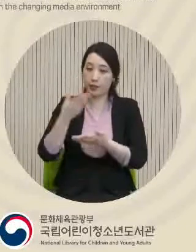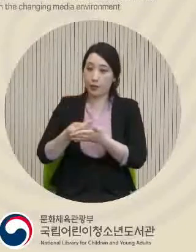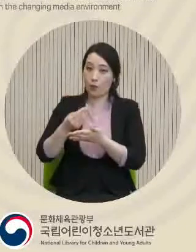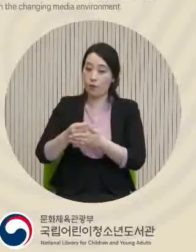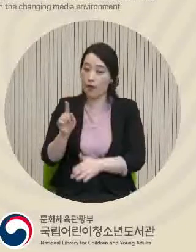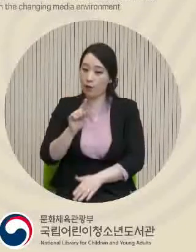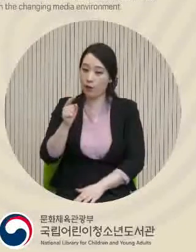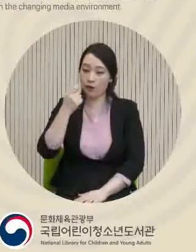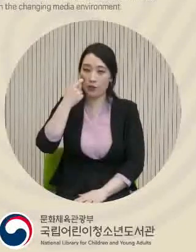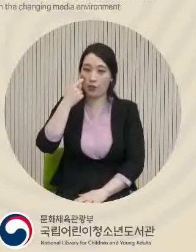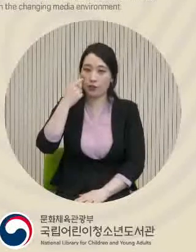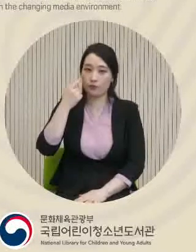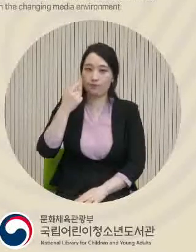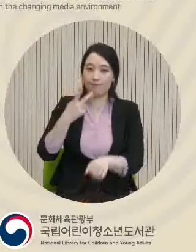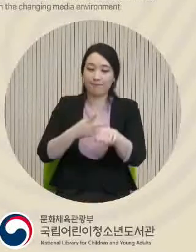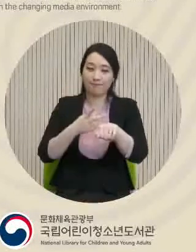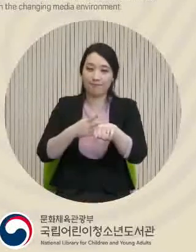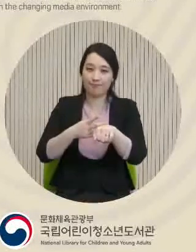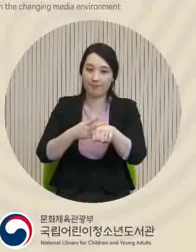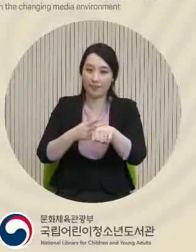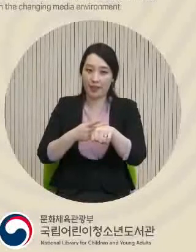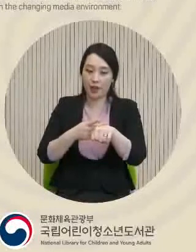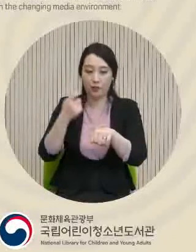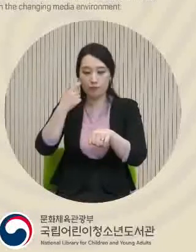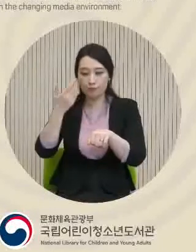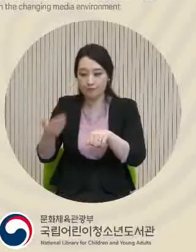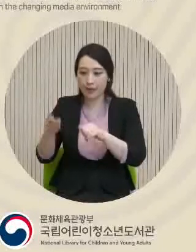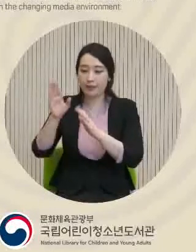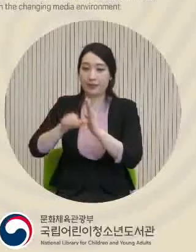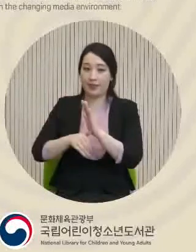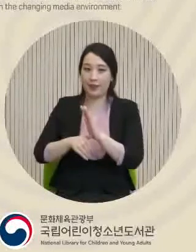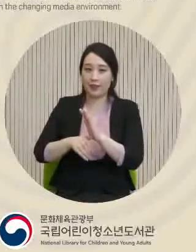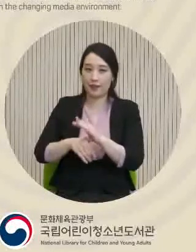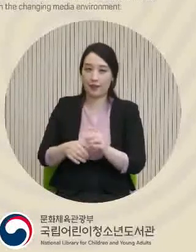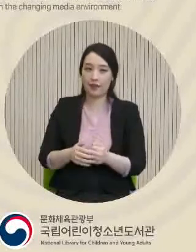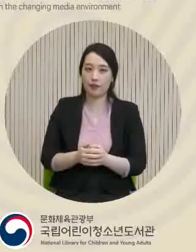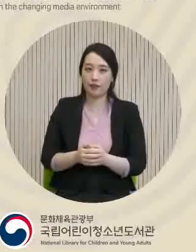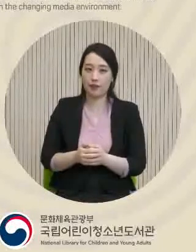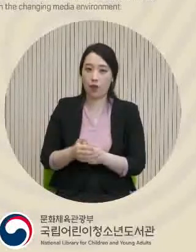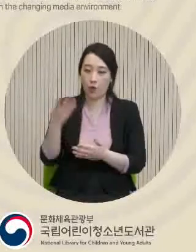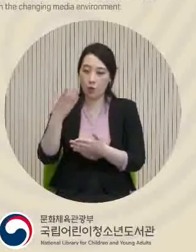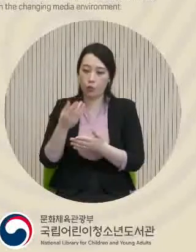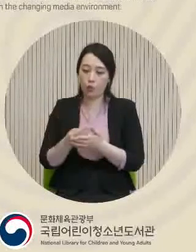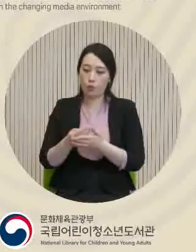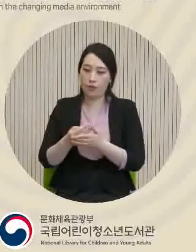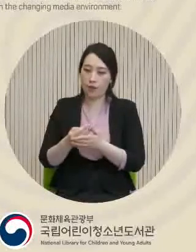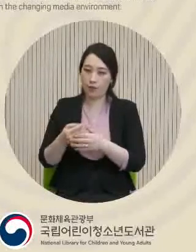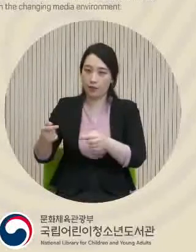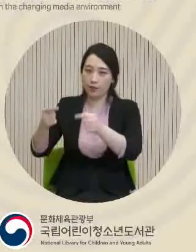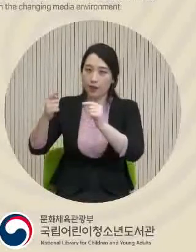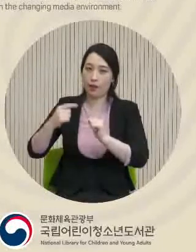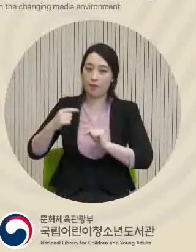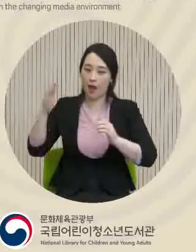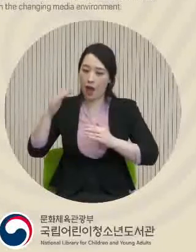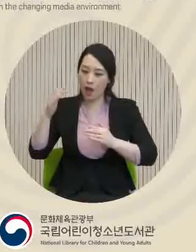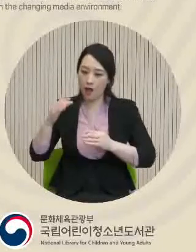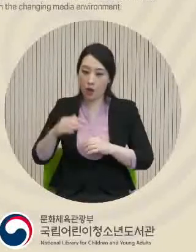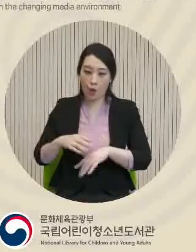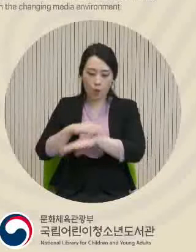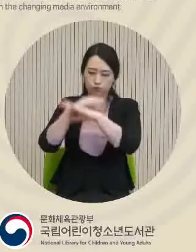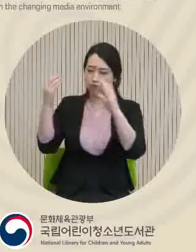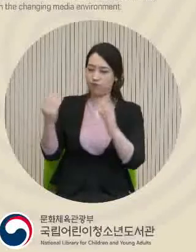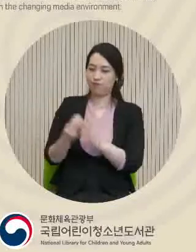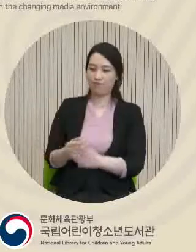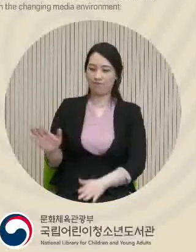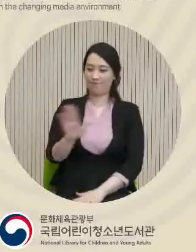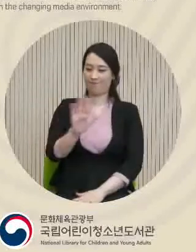good triggering point for promote readings. So teachers asked the children what was